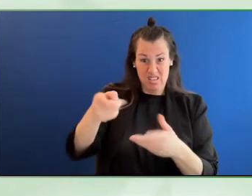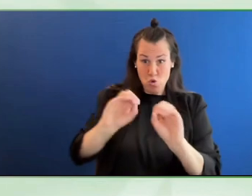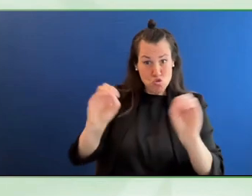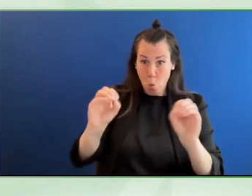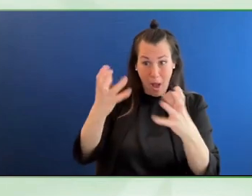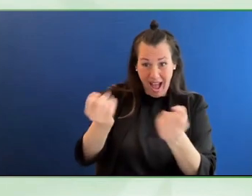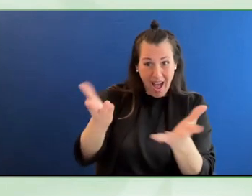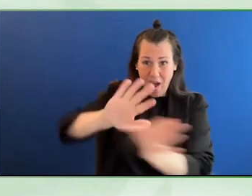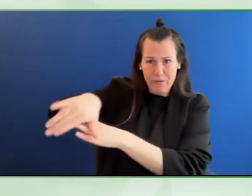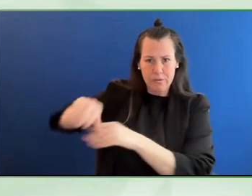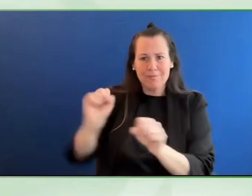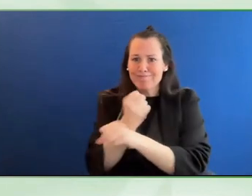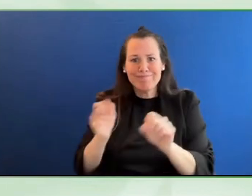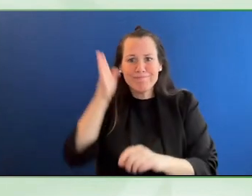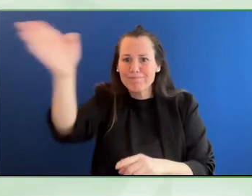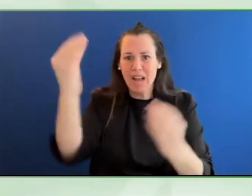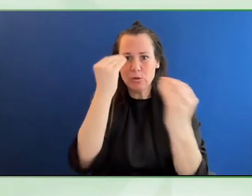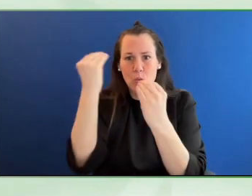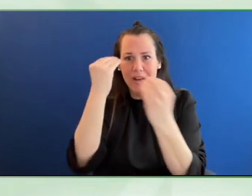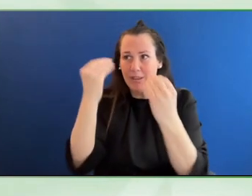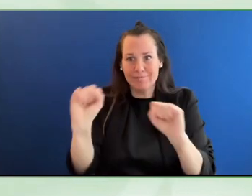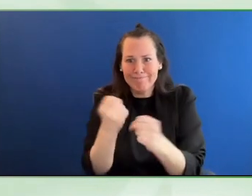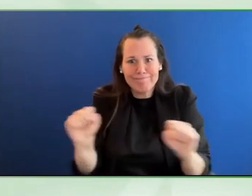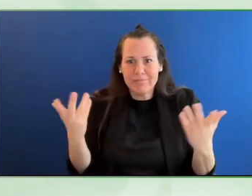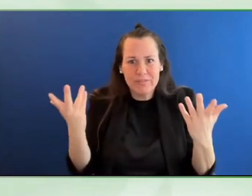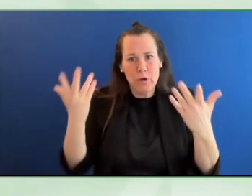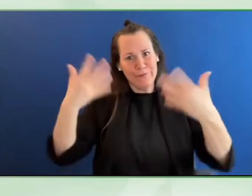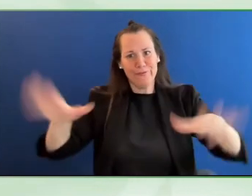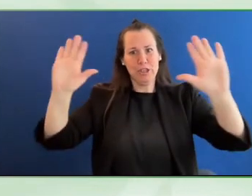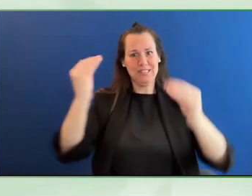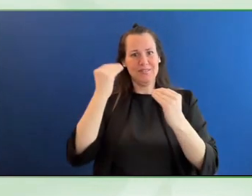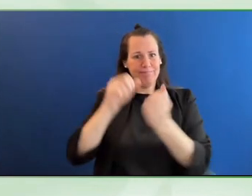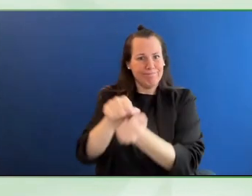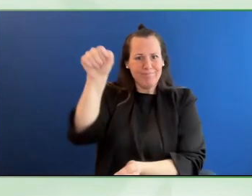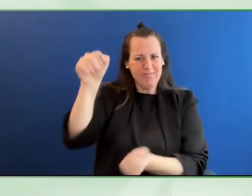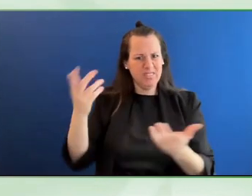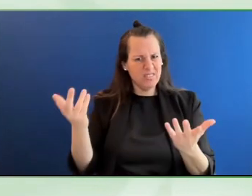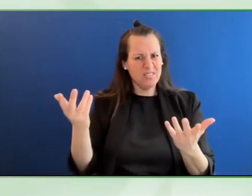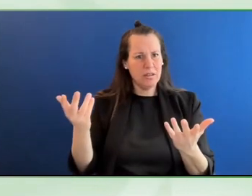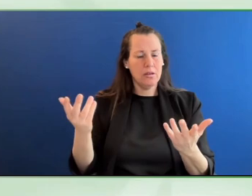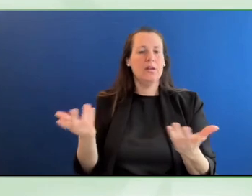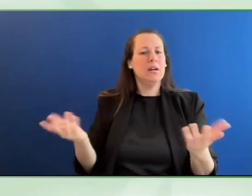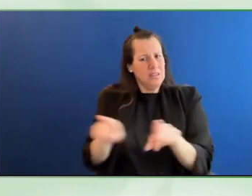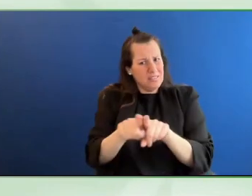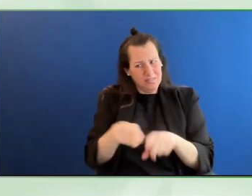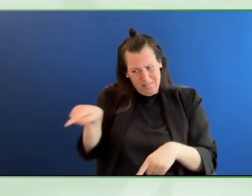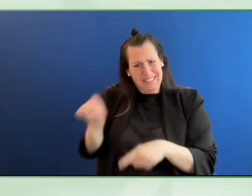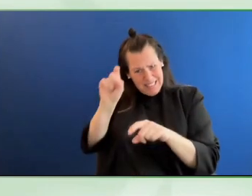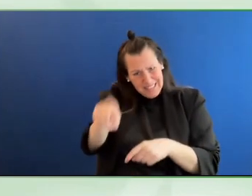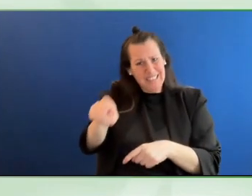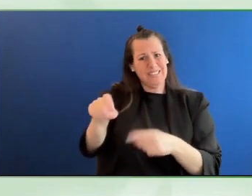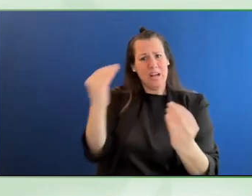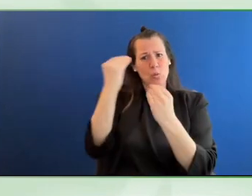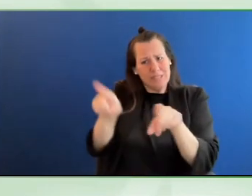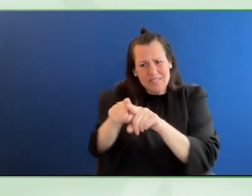need to give them the tools so they can compete. Okay, so now I understood how it works. Yeah. And you mentioned Morphic is free, AT on demand